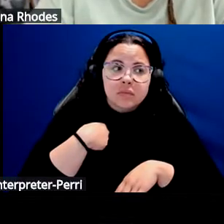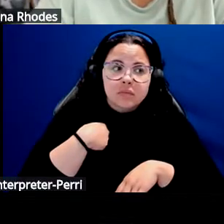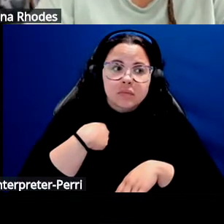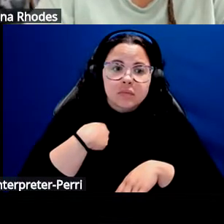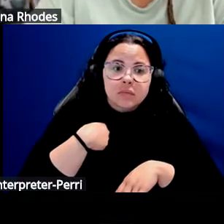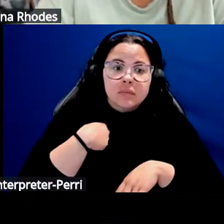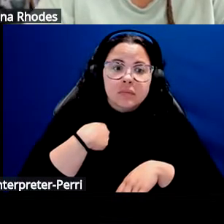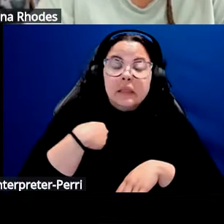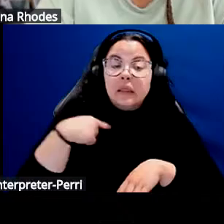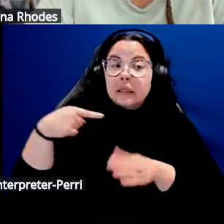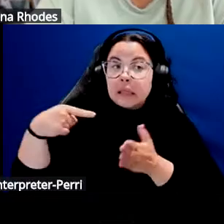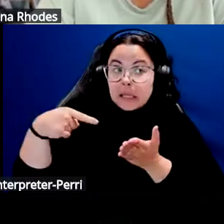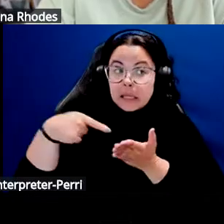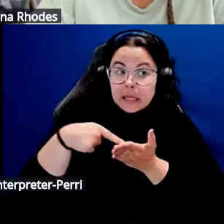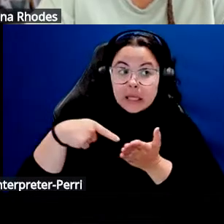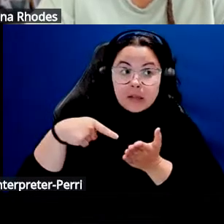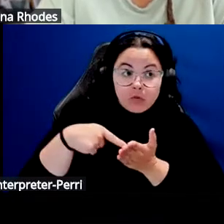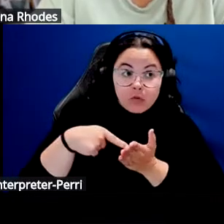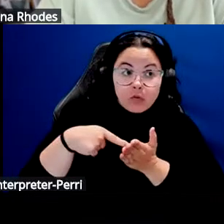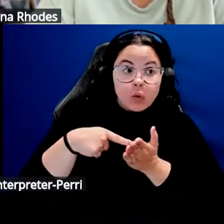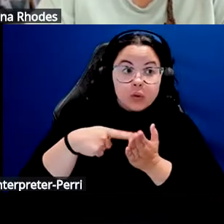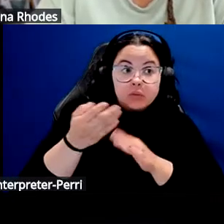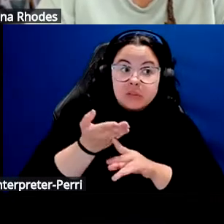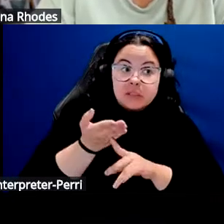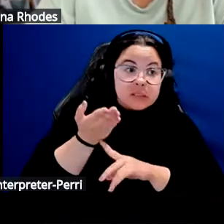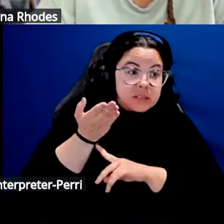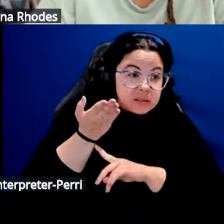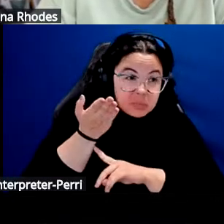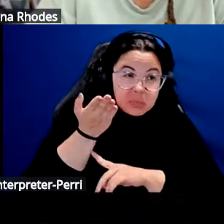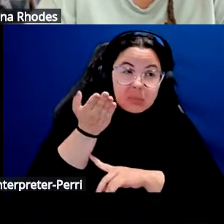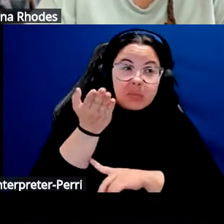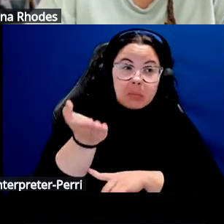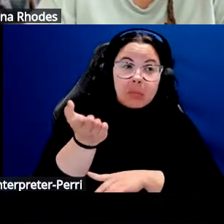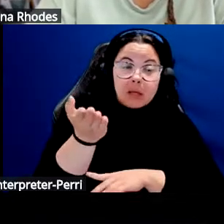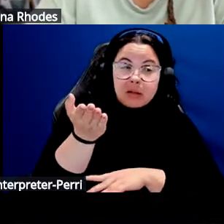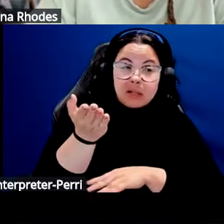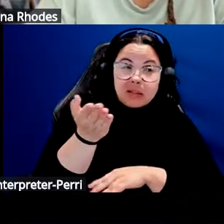the invoice was submitted right after